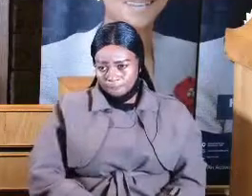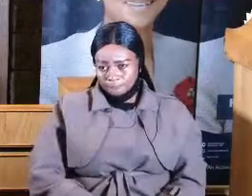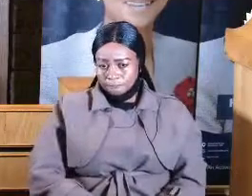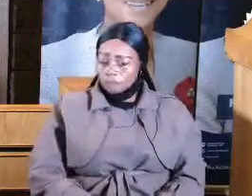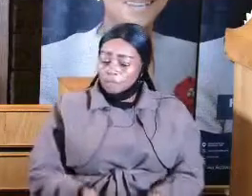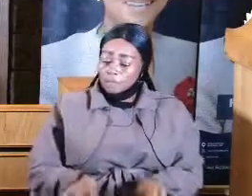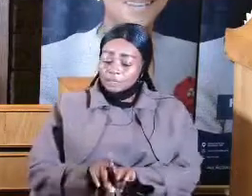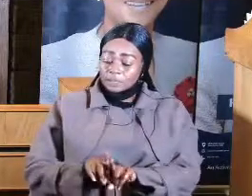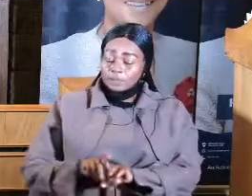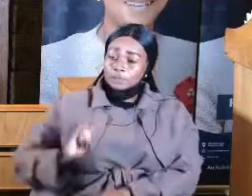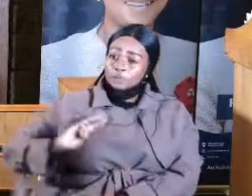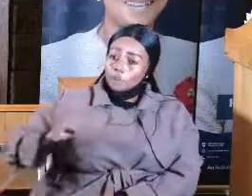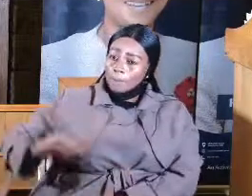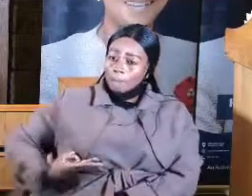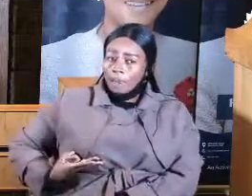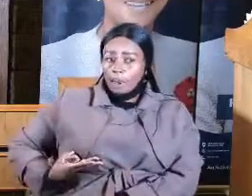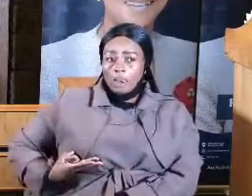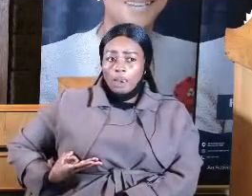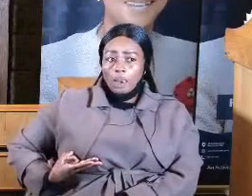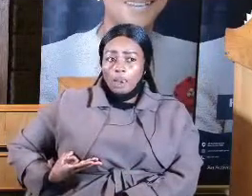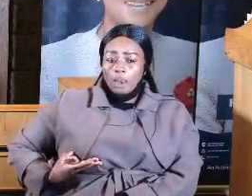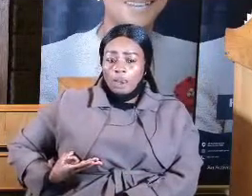women, they can be